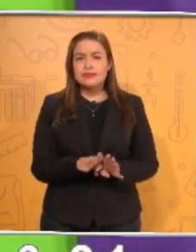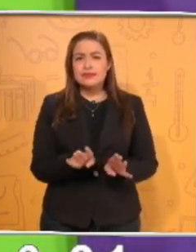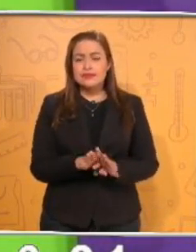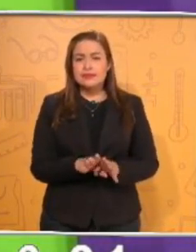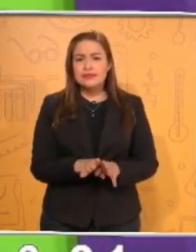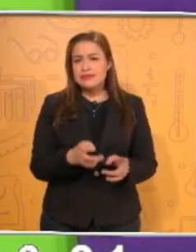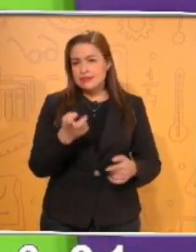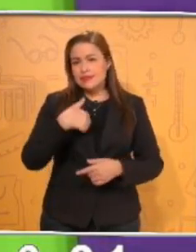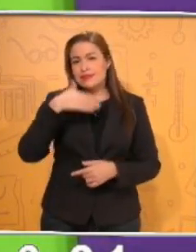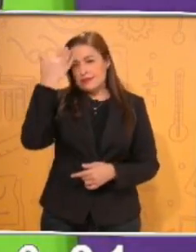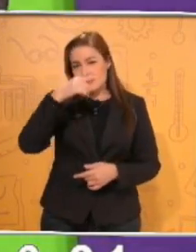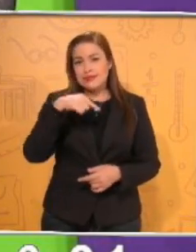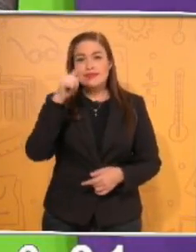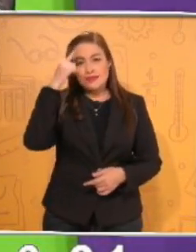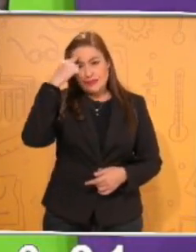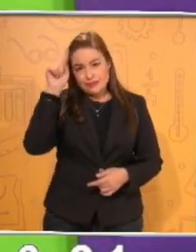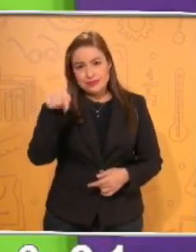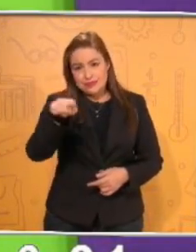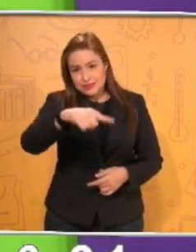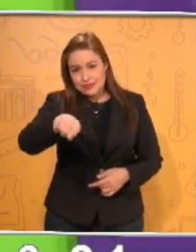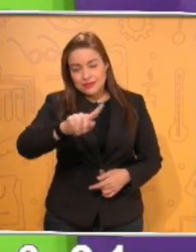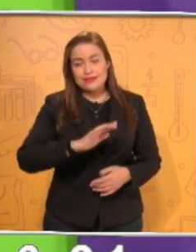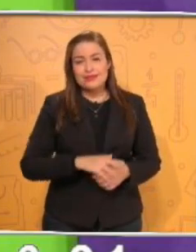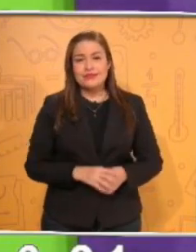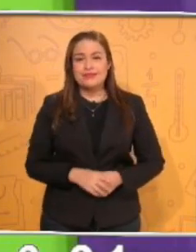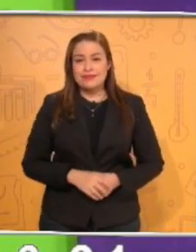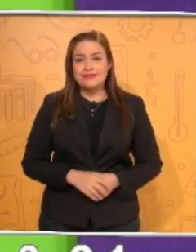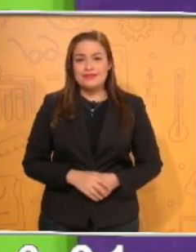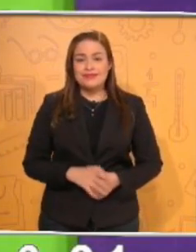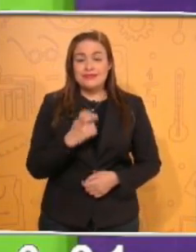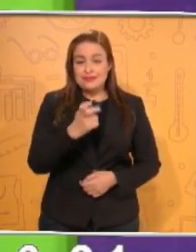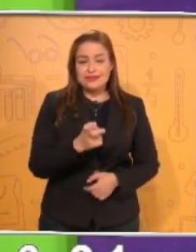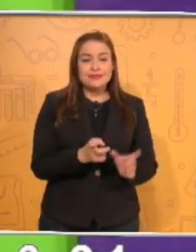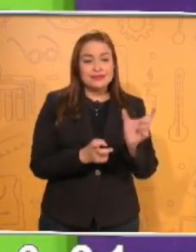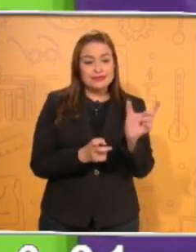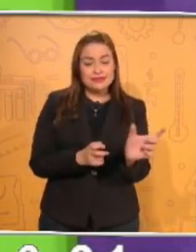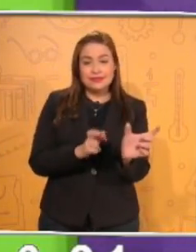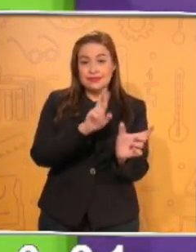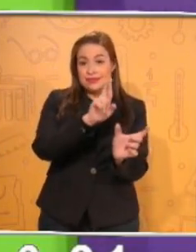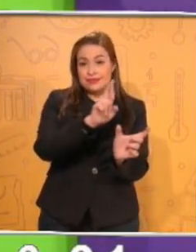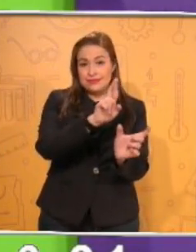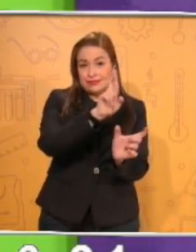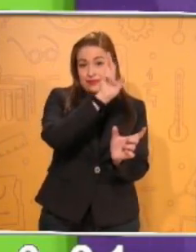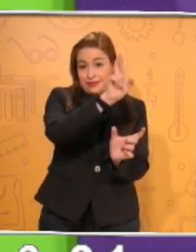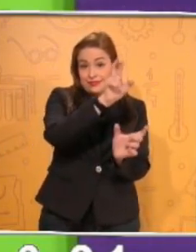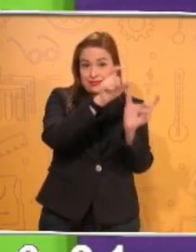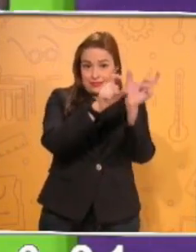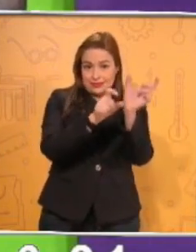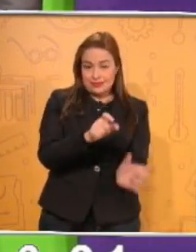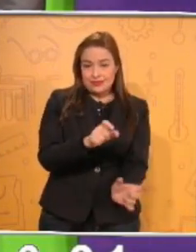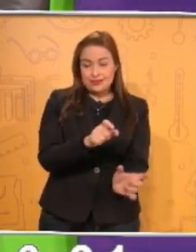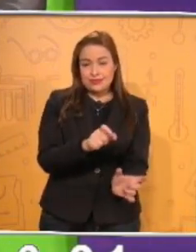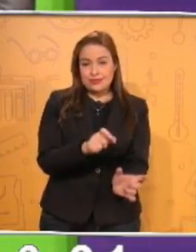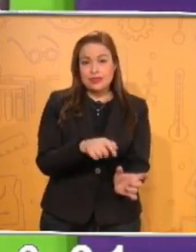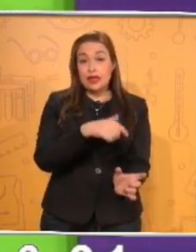me. You are correct. Regular. Brought. What's brought?